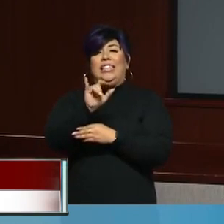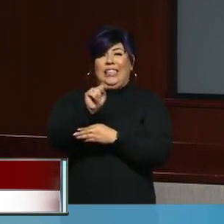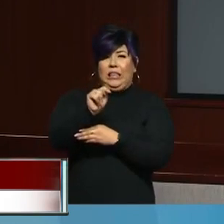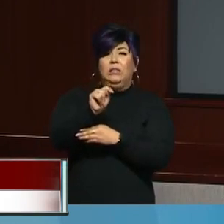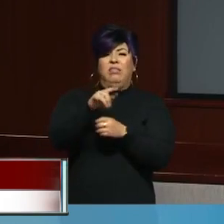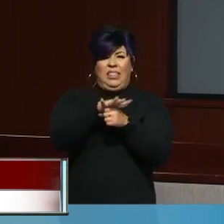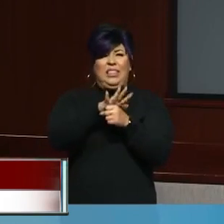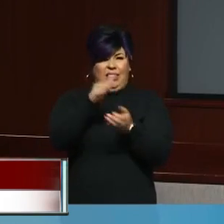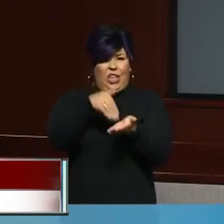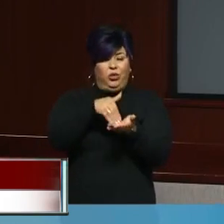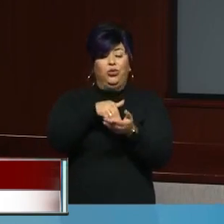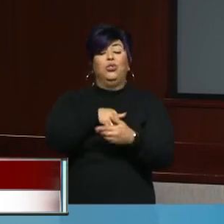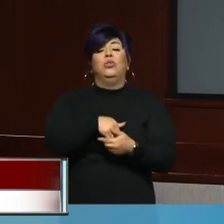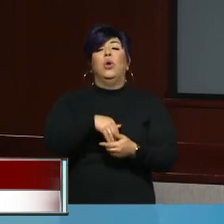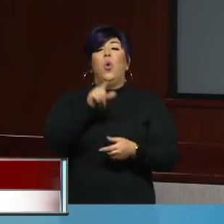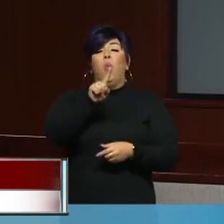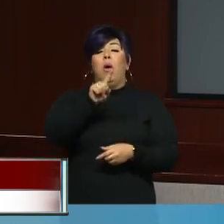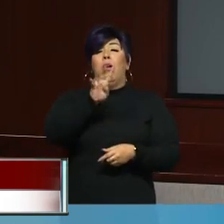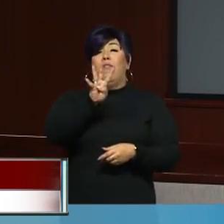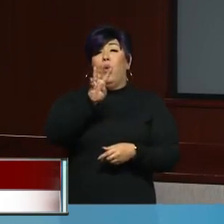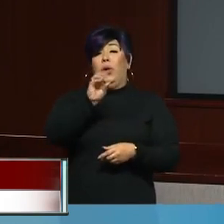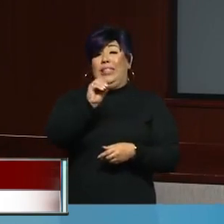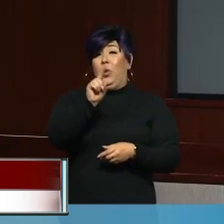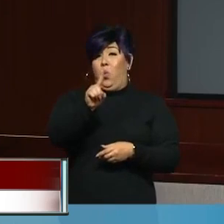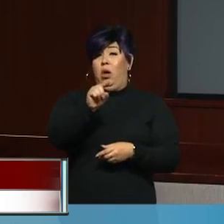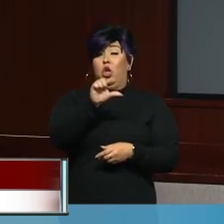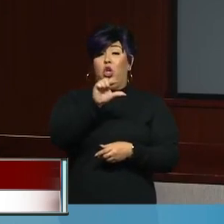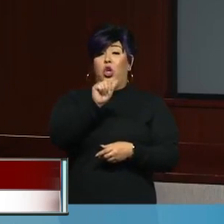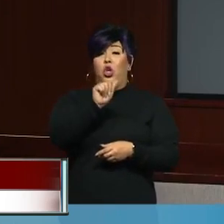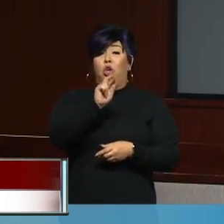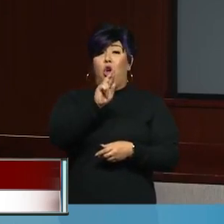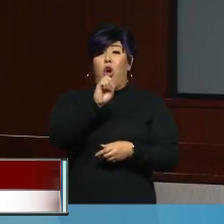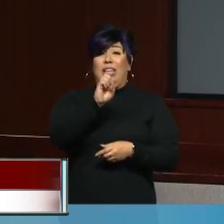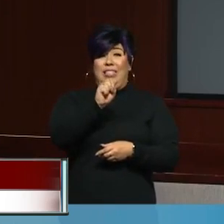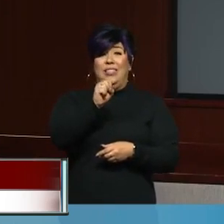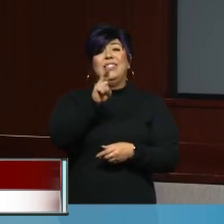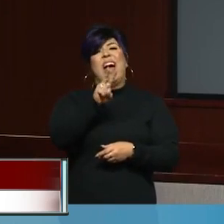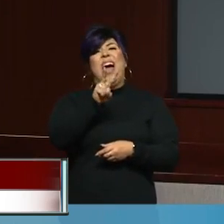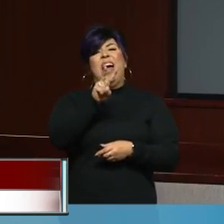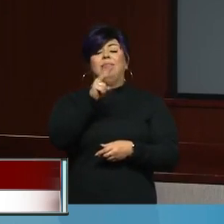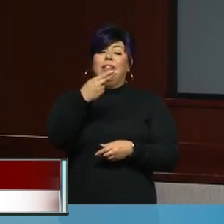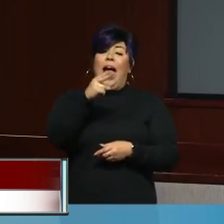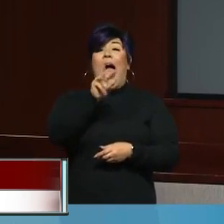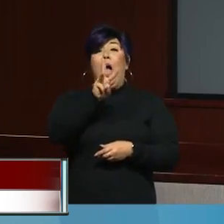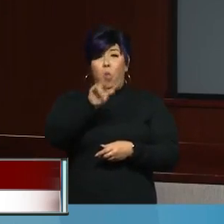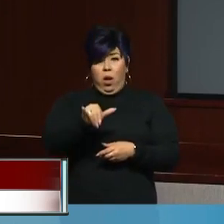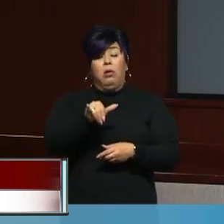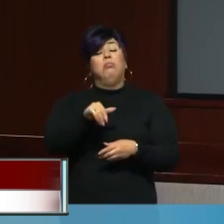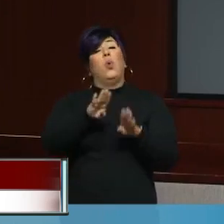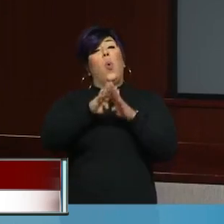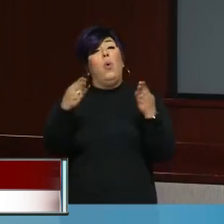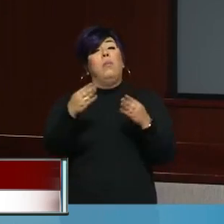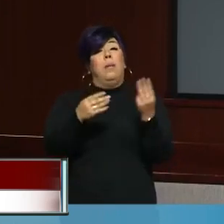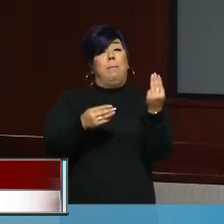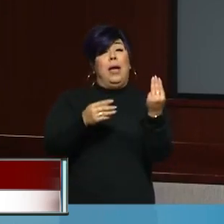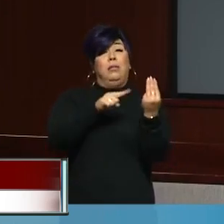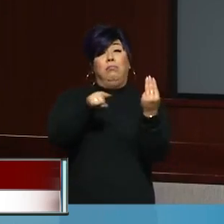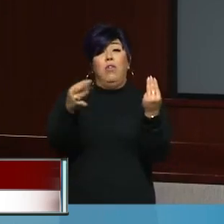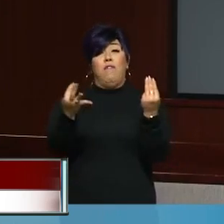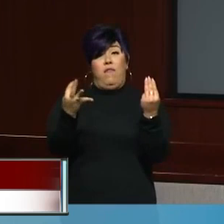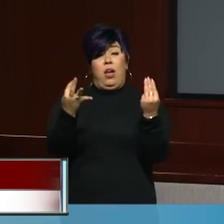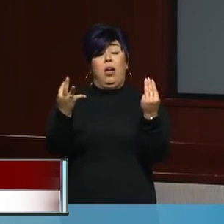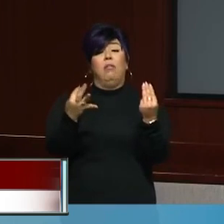at 1401 Garces Highway in Delano. Their hours are Monday through